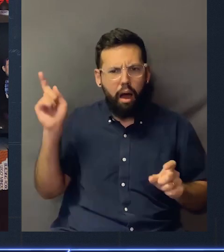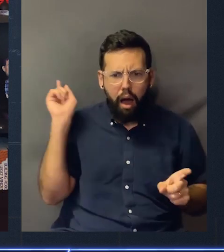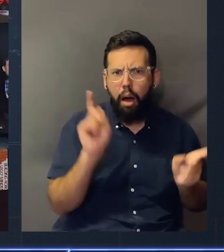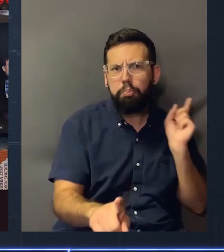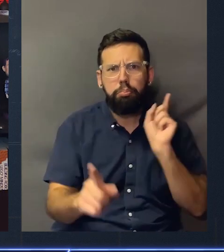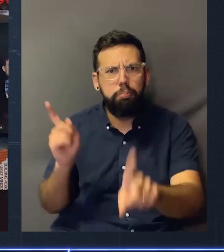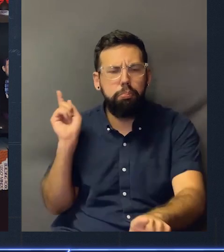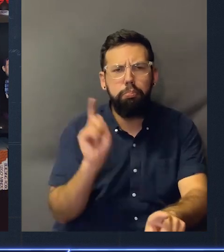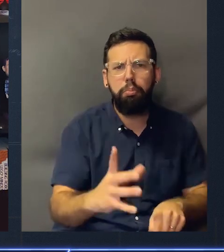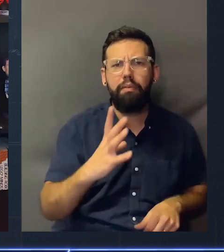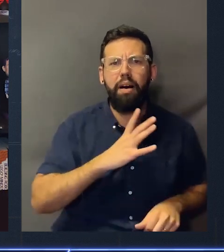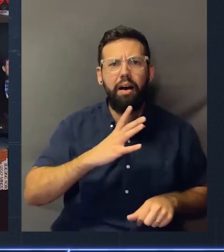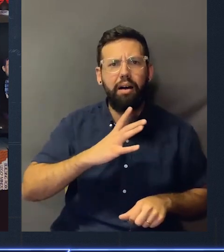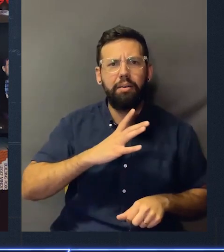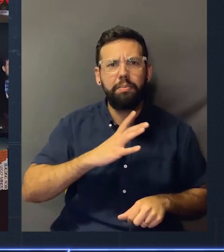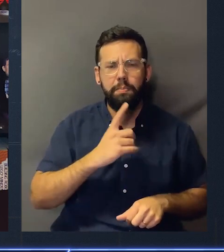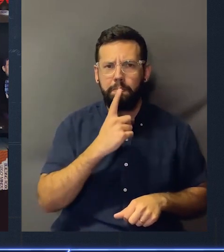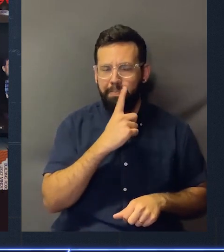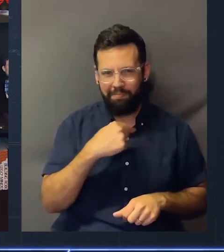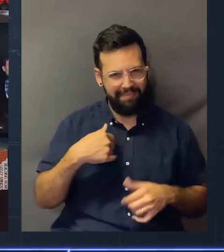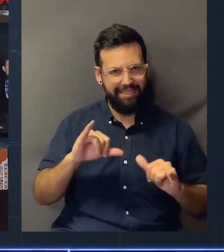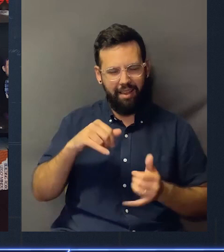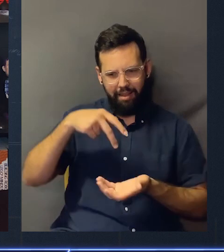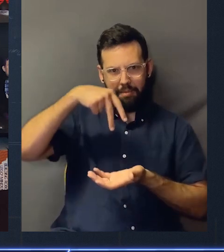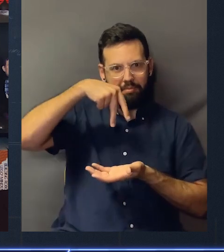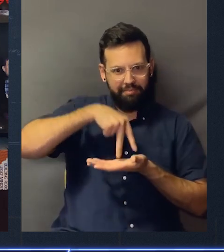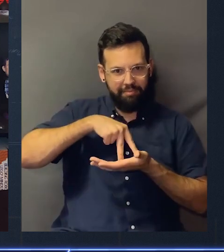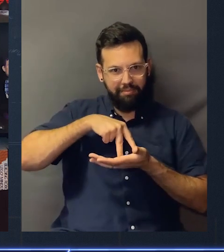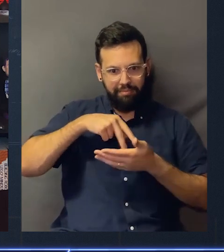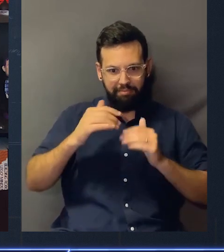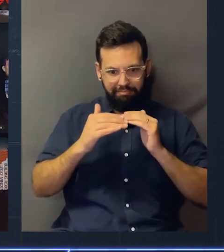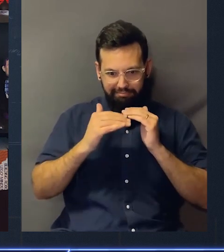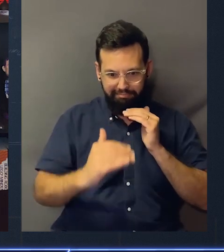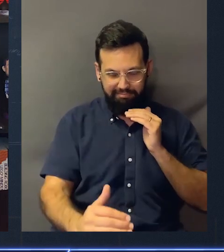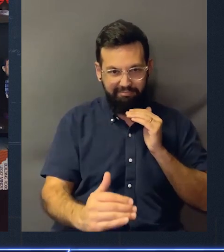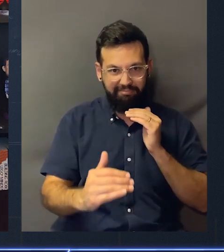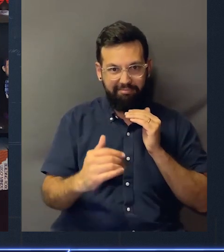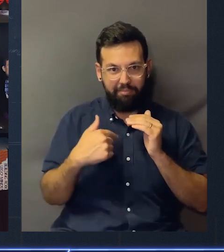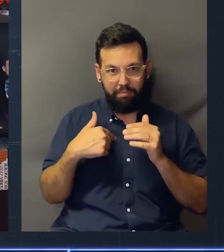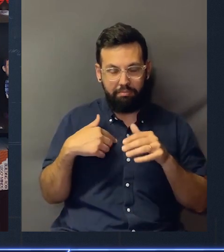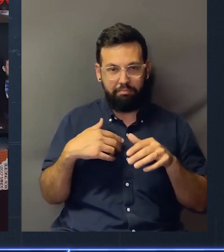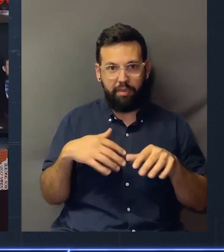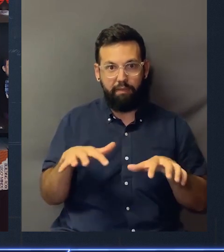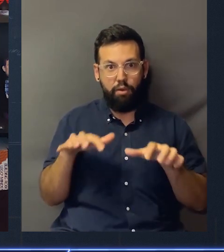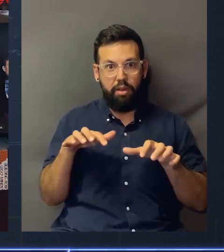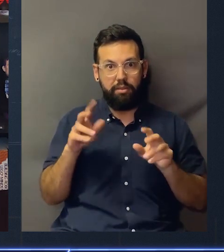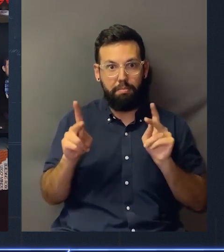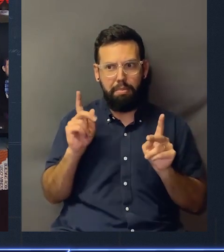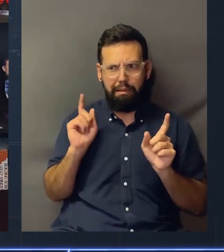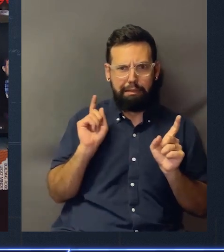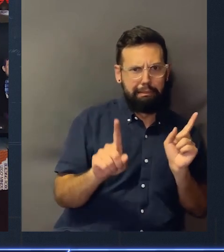totally, totally fine. I'm at the top. I'm actually frozen and people are just kind of squeezing past me, and